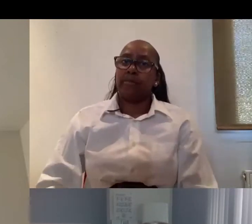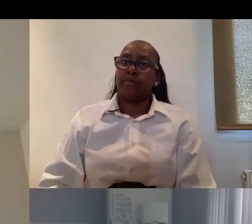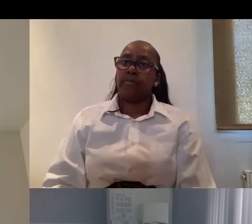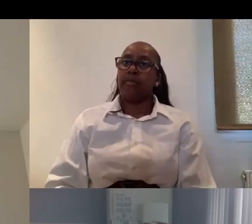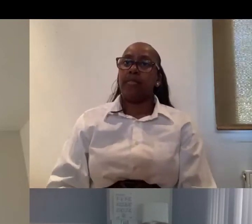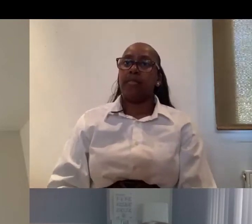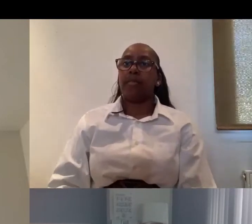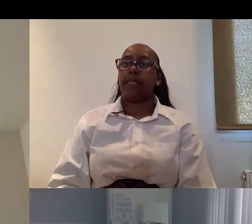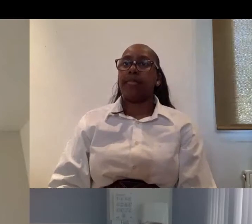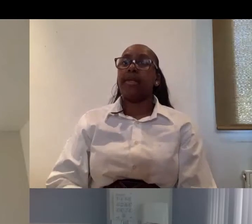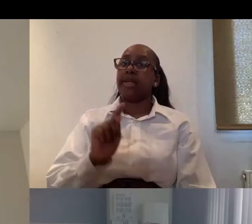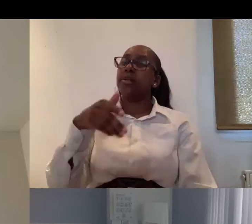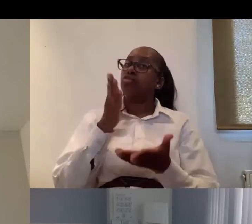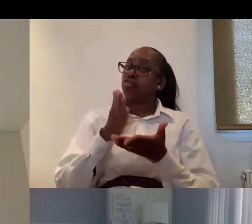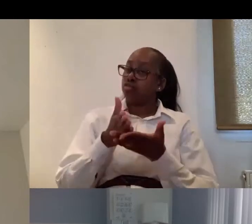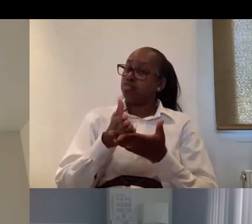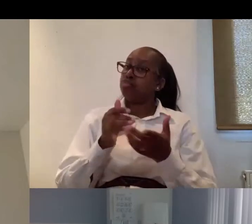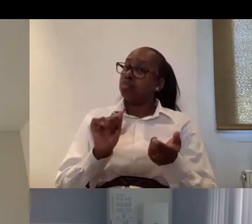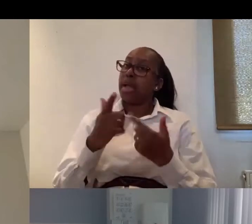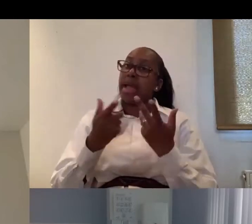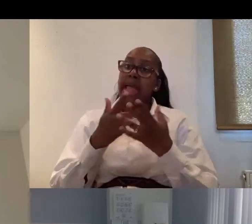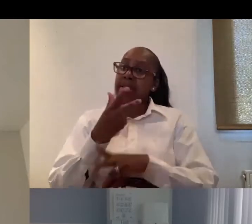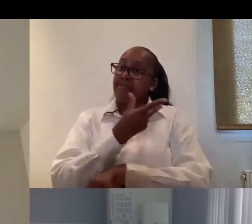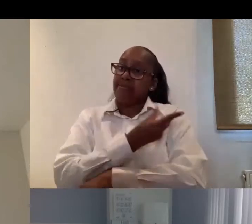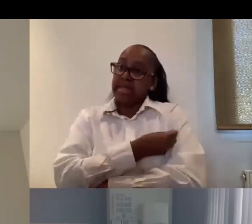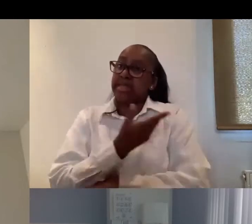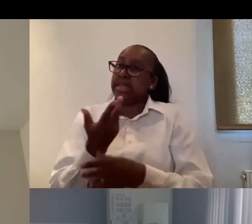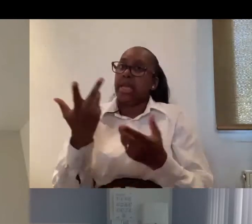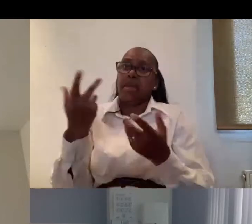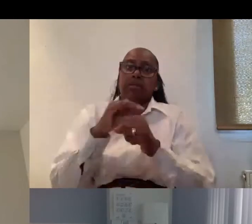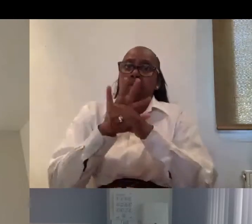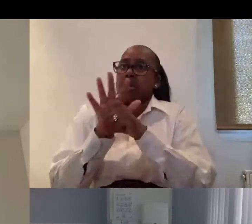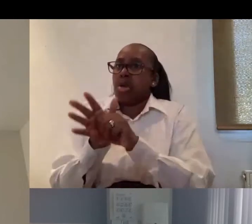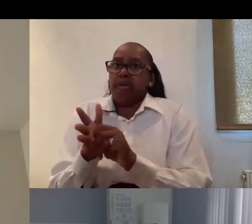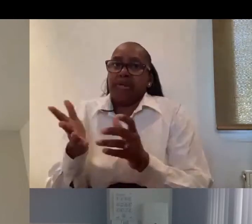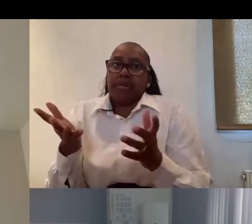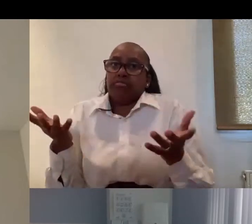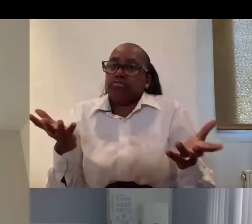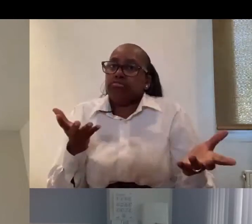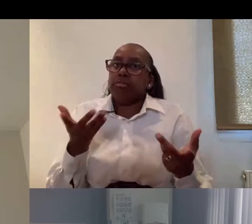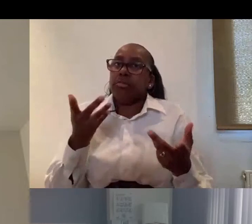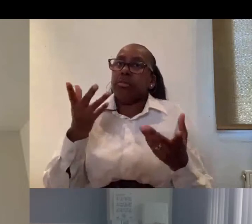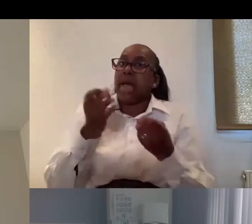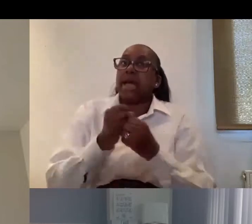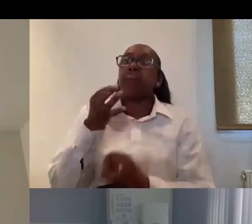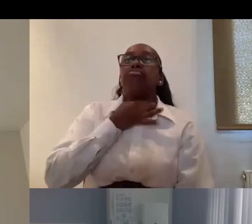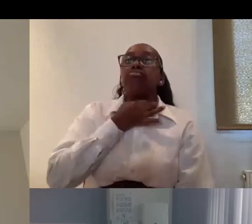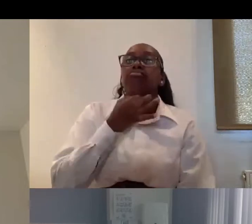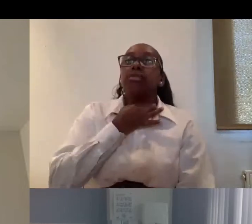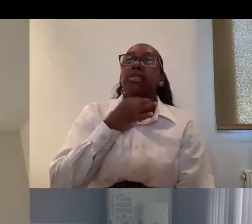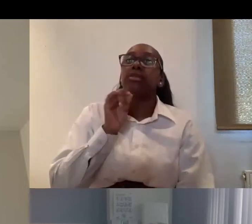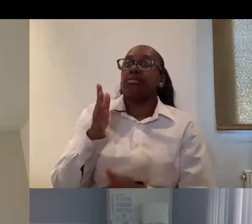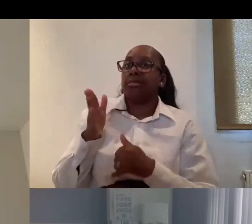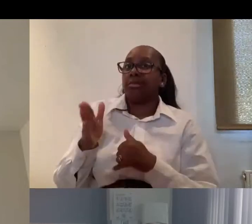Yeah, so it's certainly true that any vaccination, COVID-19 vaccination included, carries with it a risk of